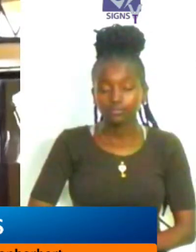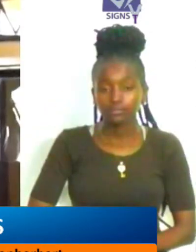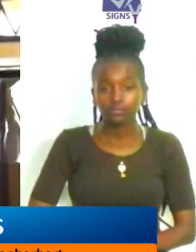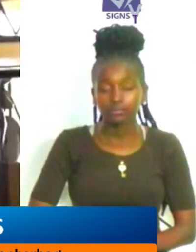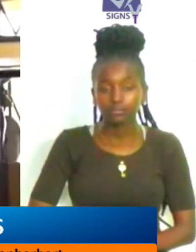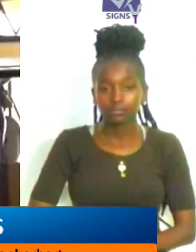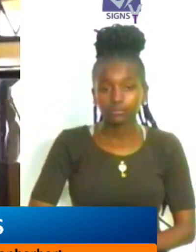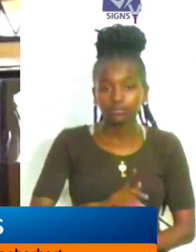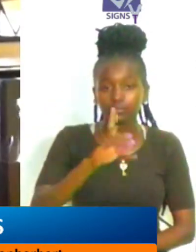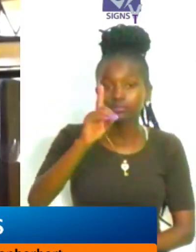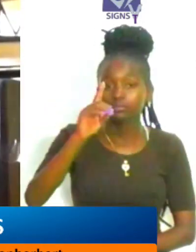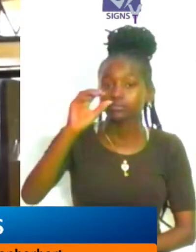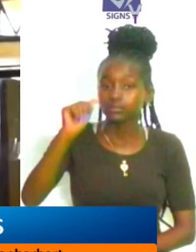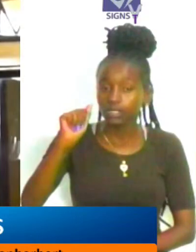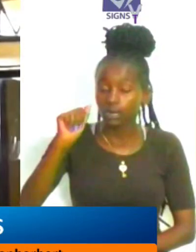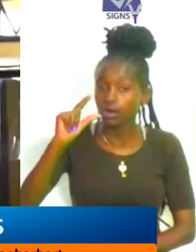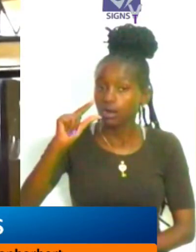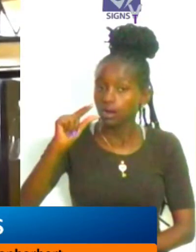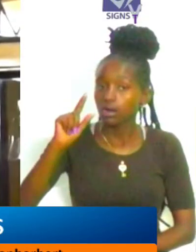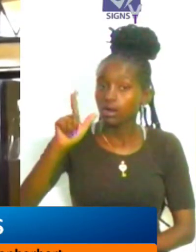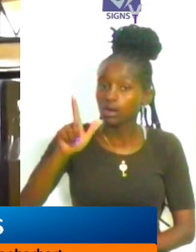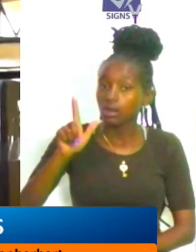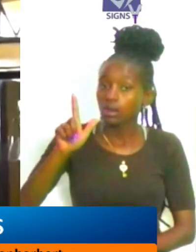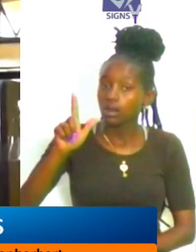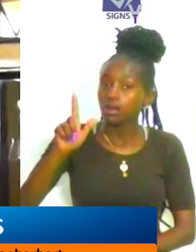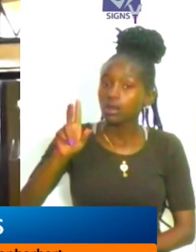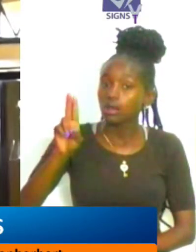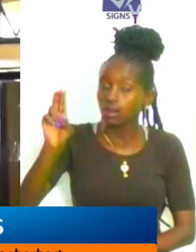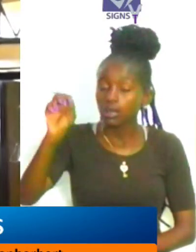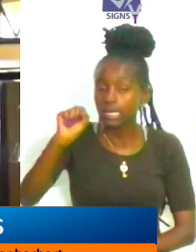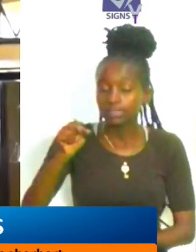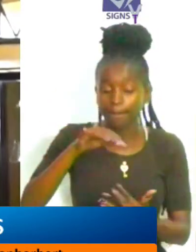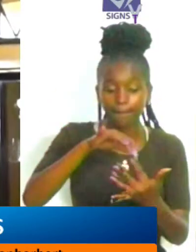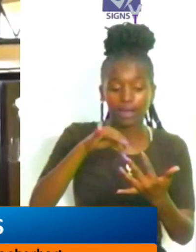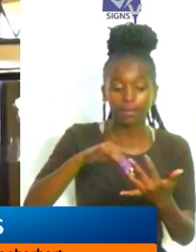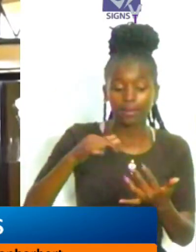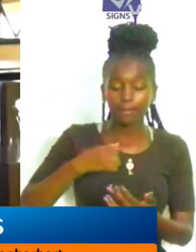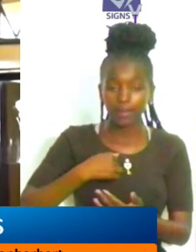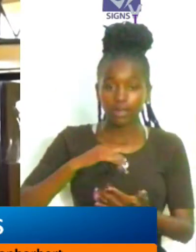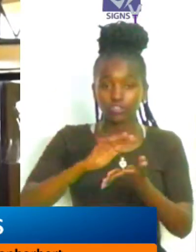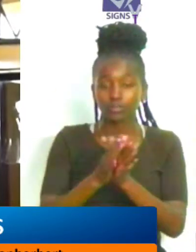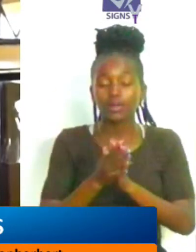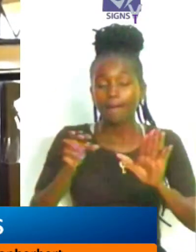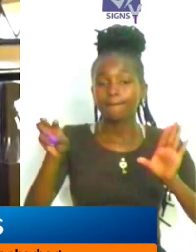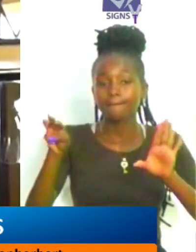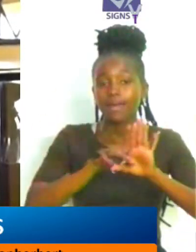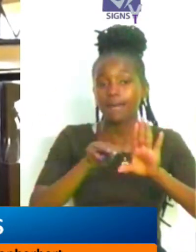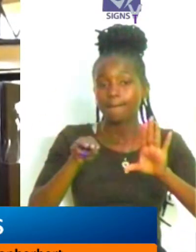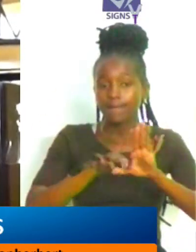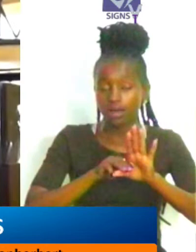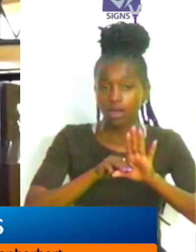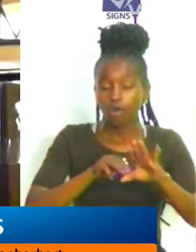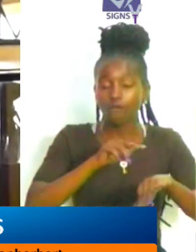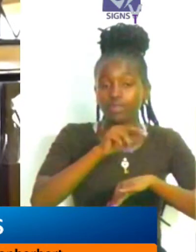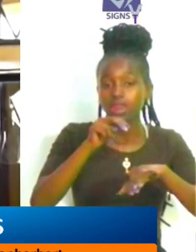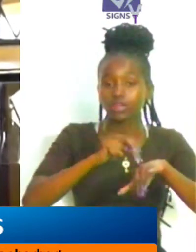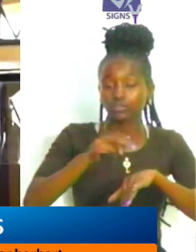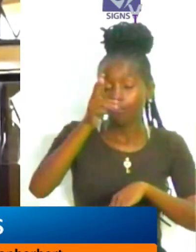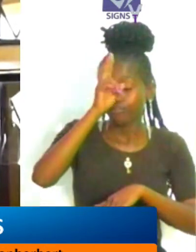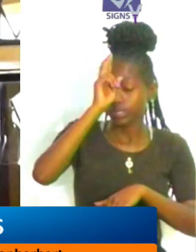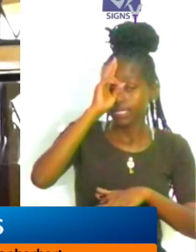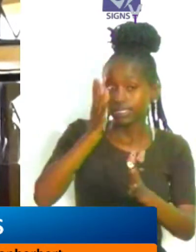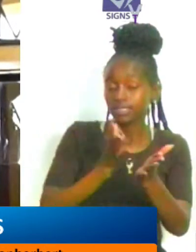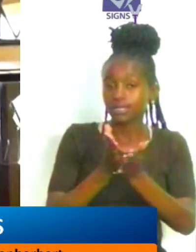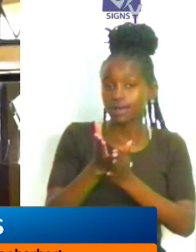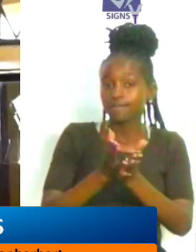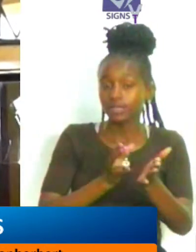Douglas Kanja Kiricho, having been appointed member of the National Police Service Commission, do